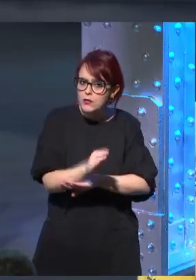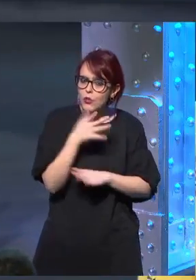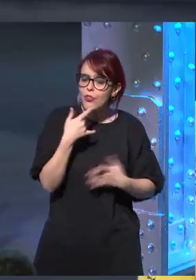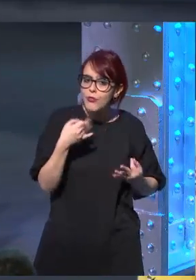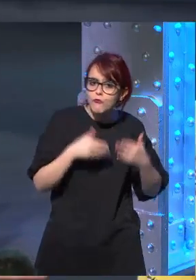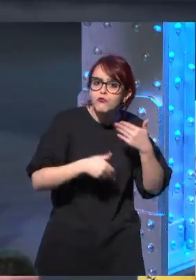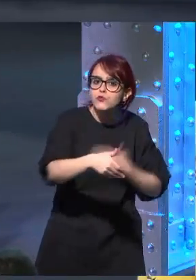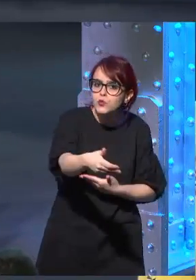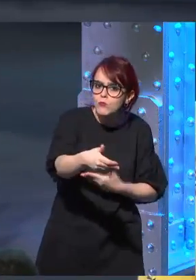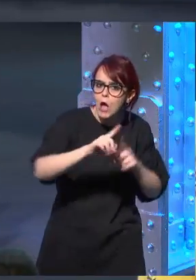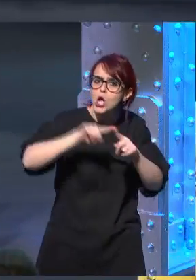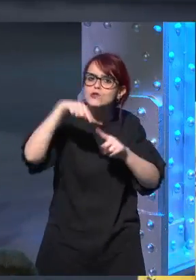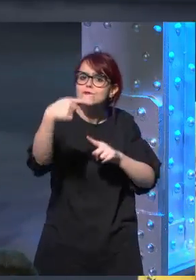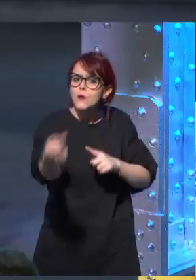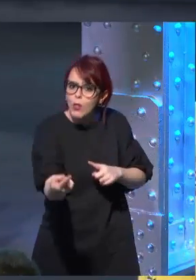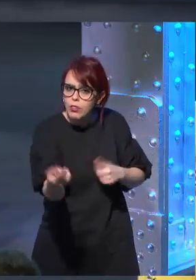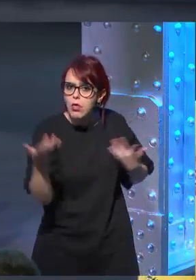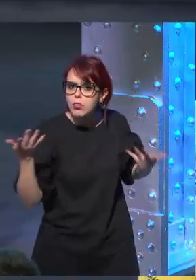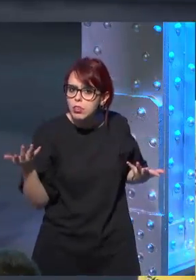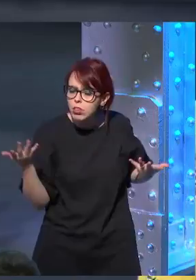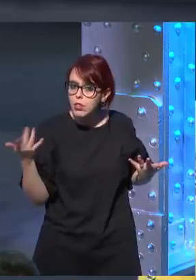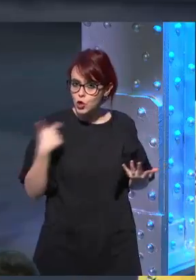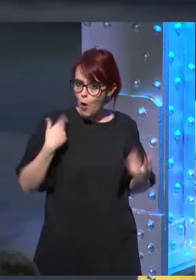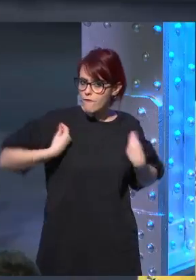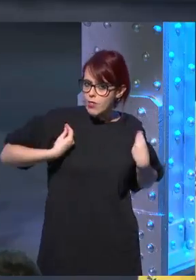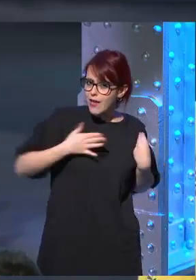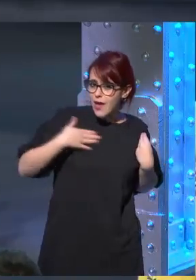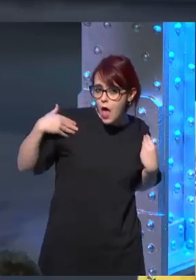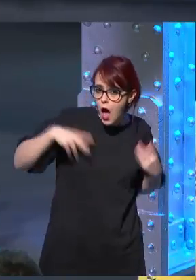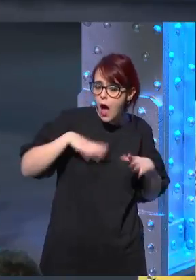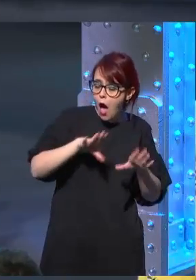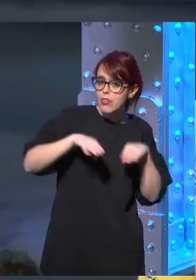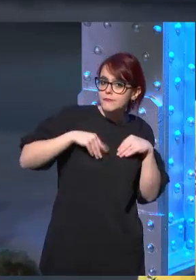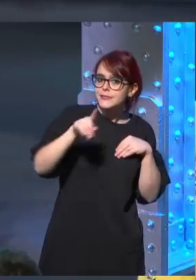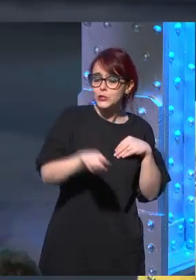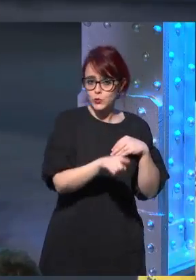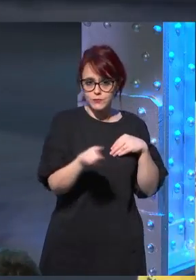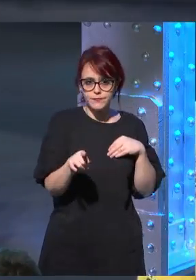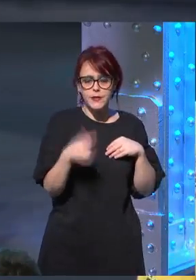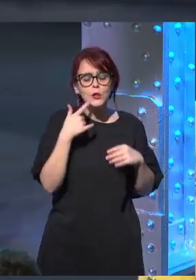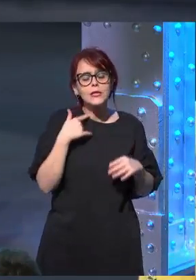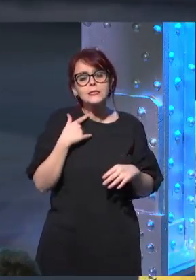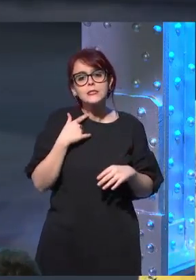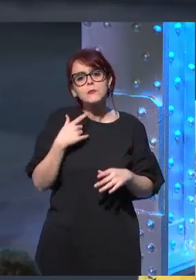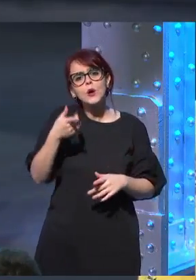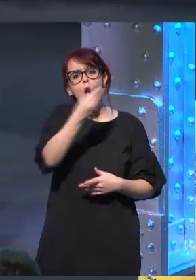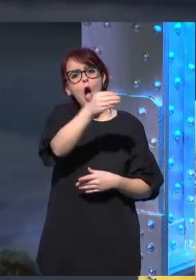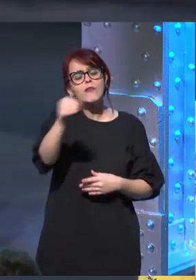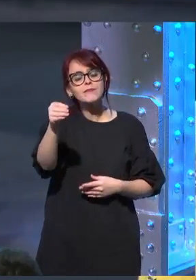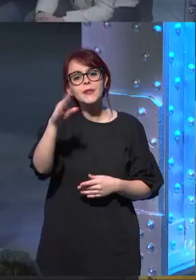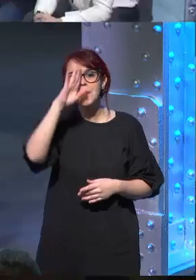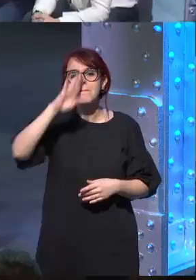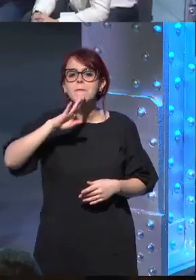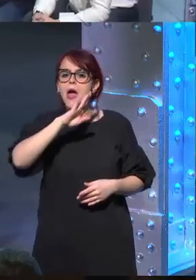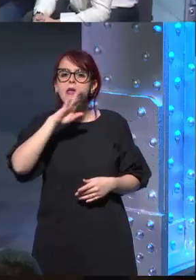that. So we should reflect about the fact of, is this the way that I want to go through? Is this what I want in my life? And have